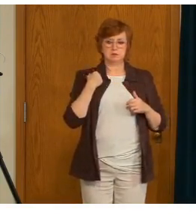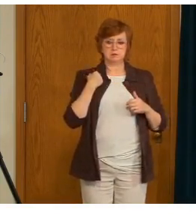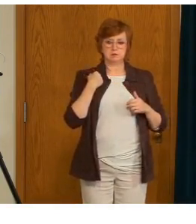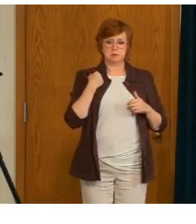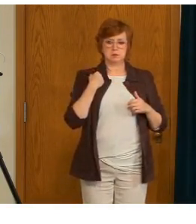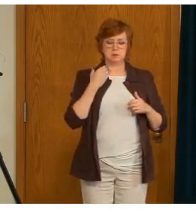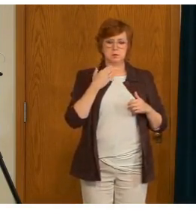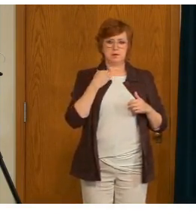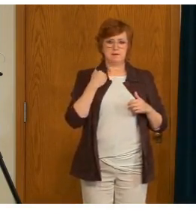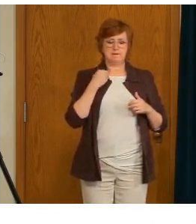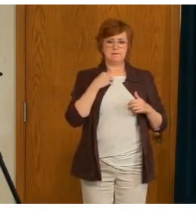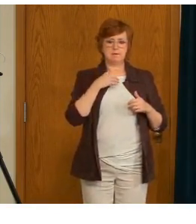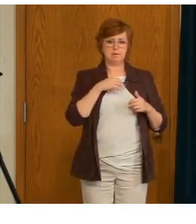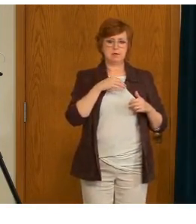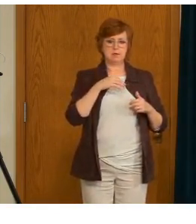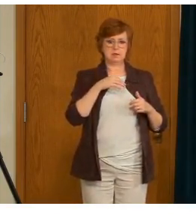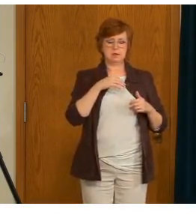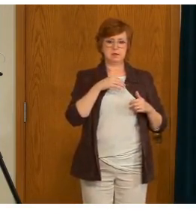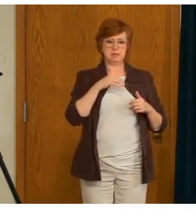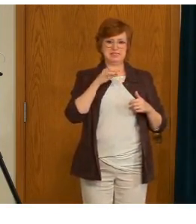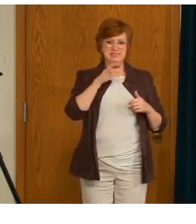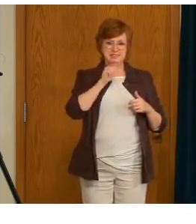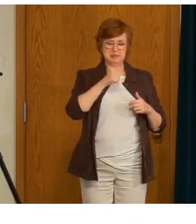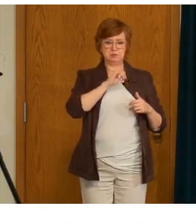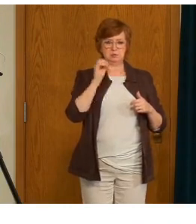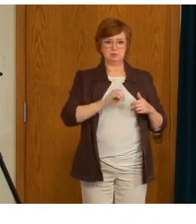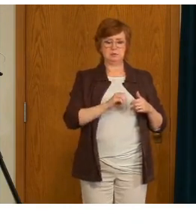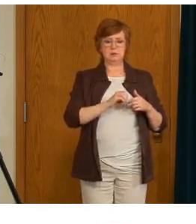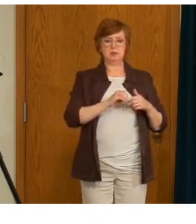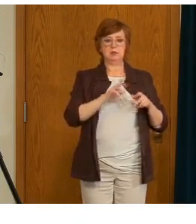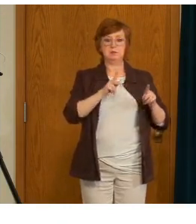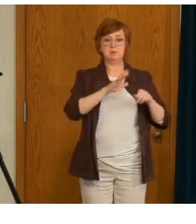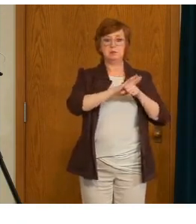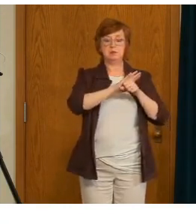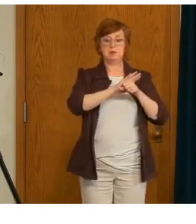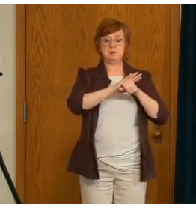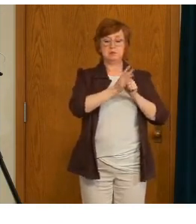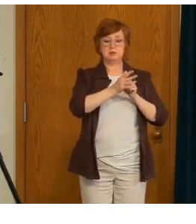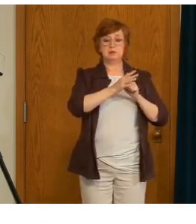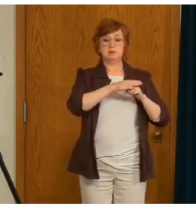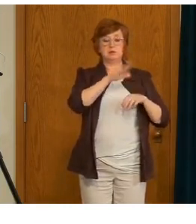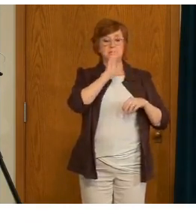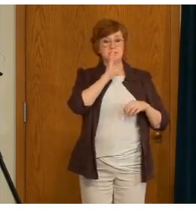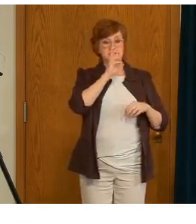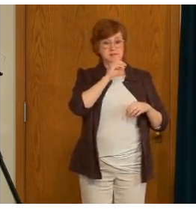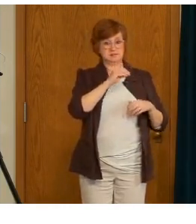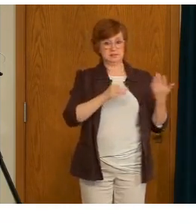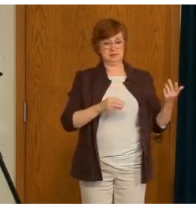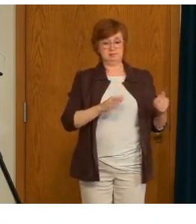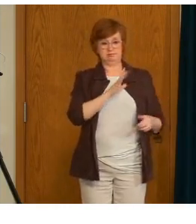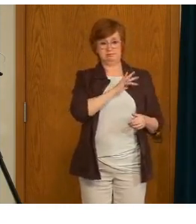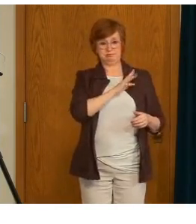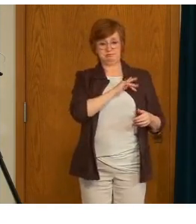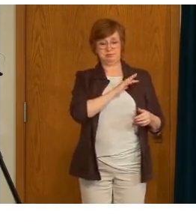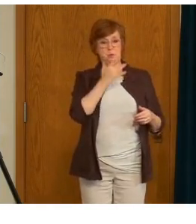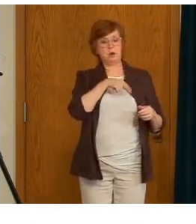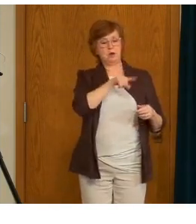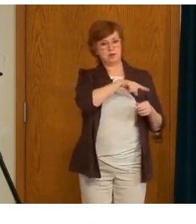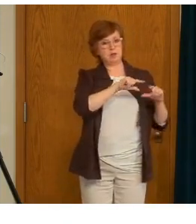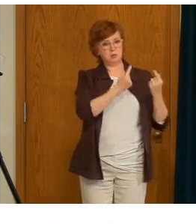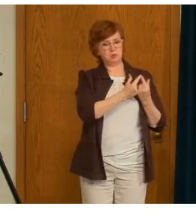60. And that speaks to, high vaccination rates. And then